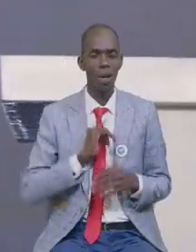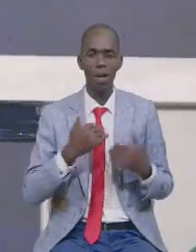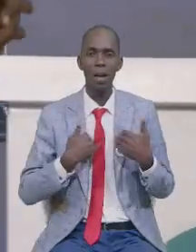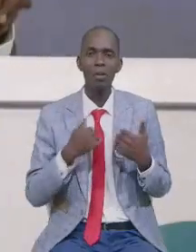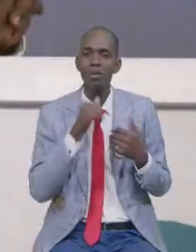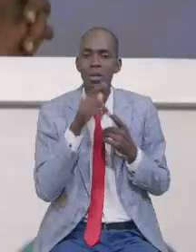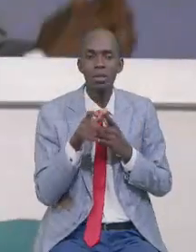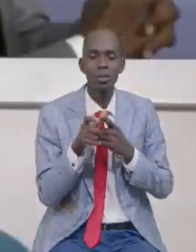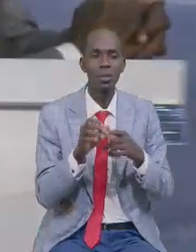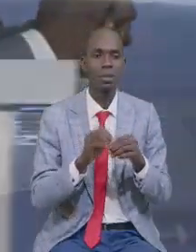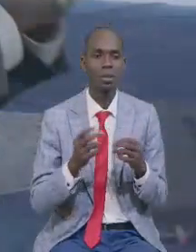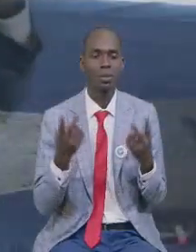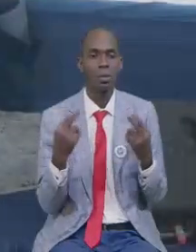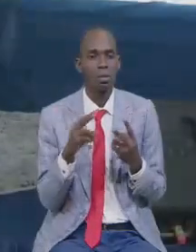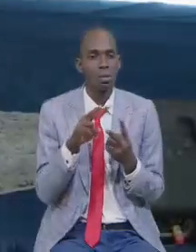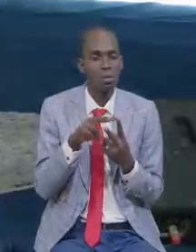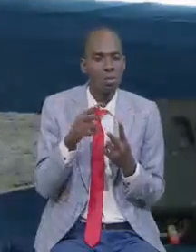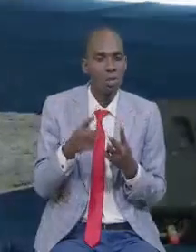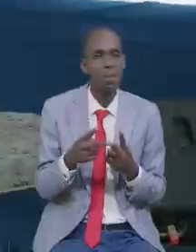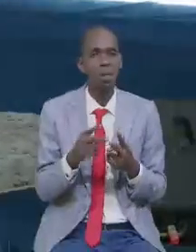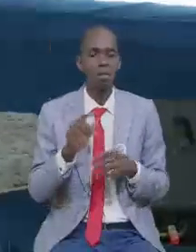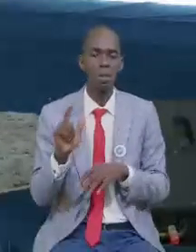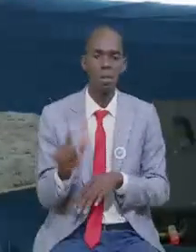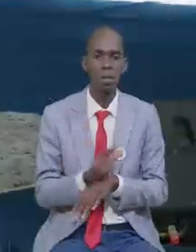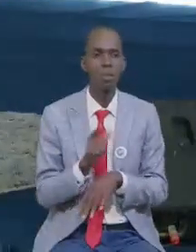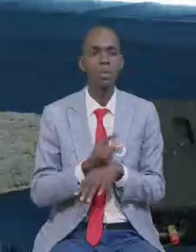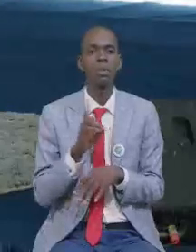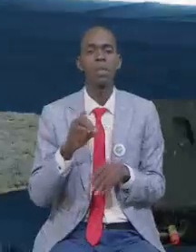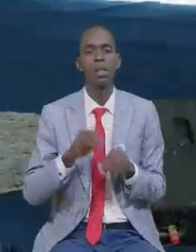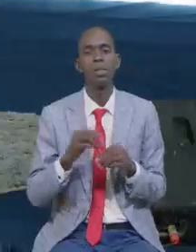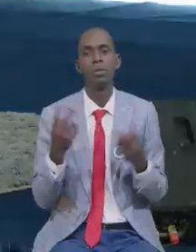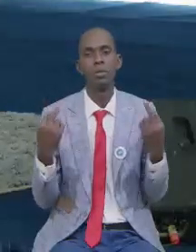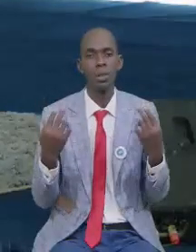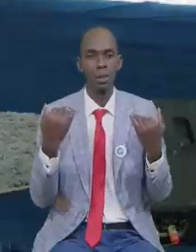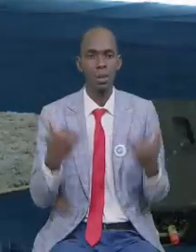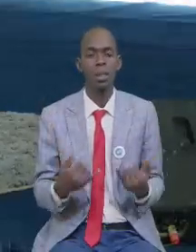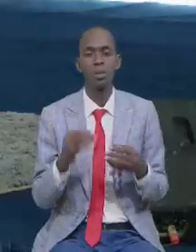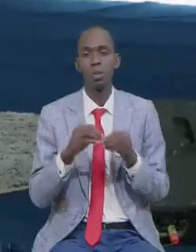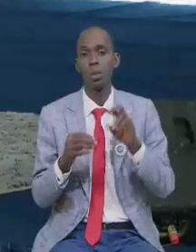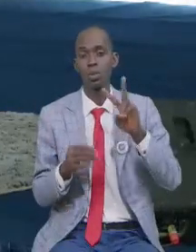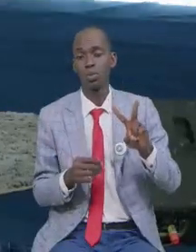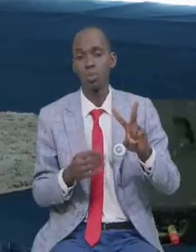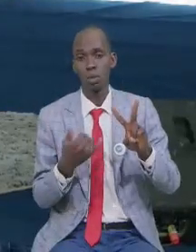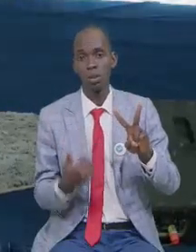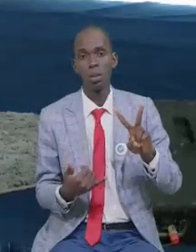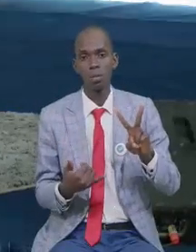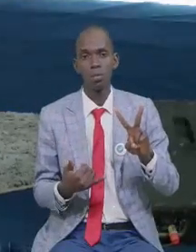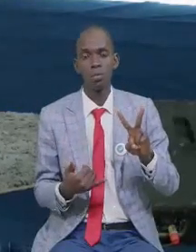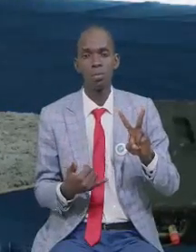in vain, neither labored in vain. We're coming to number two there. Number two